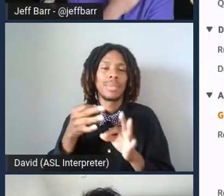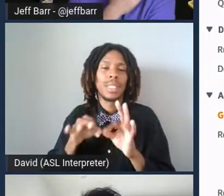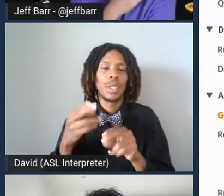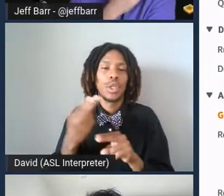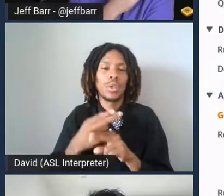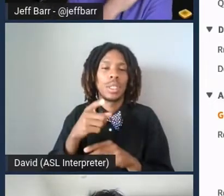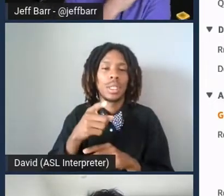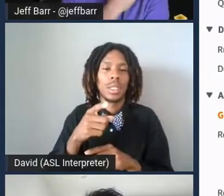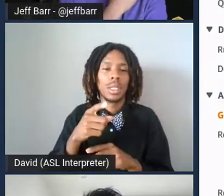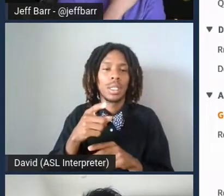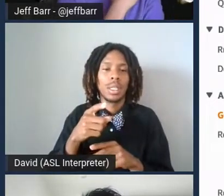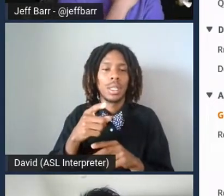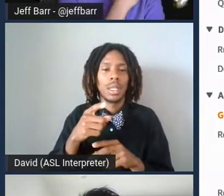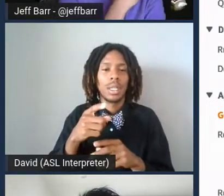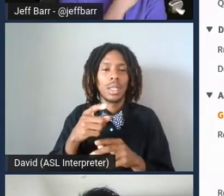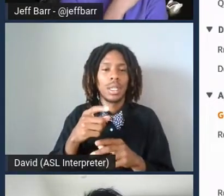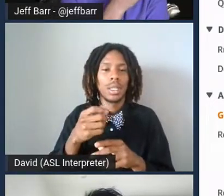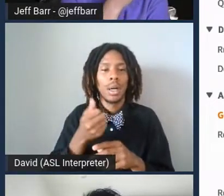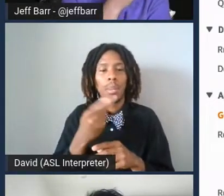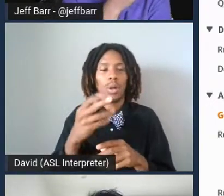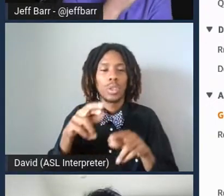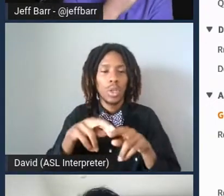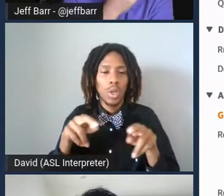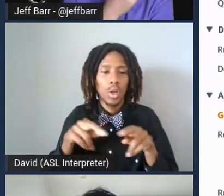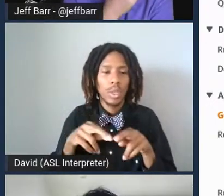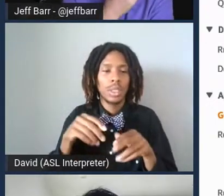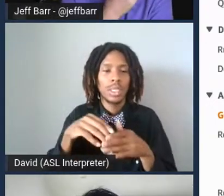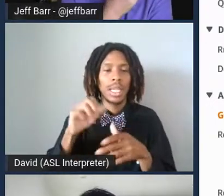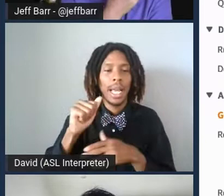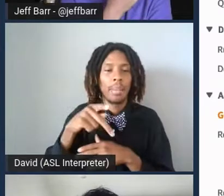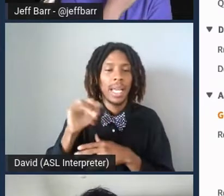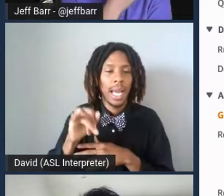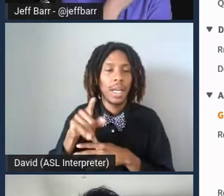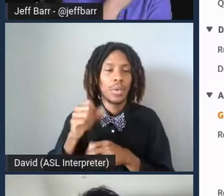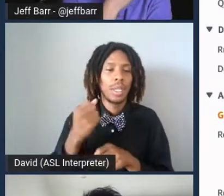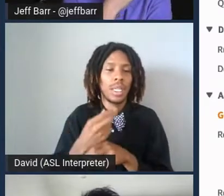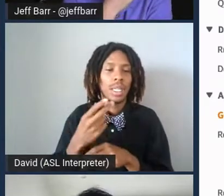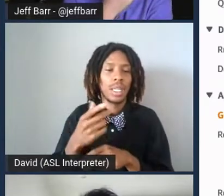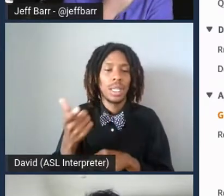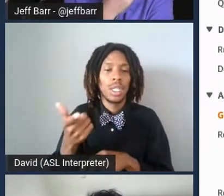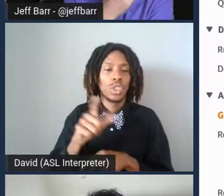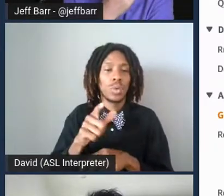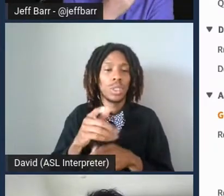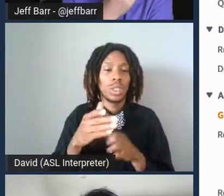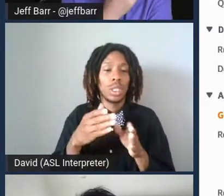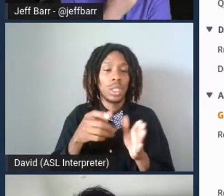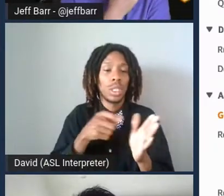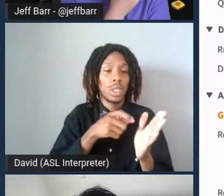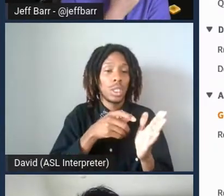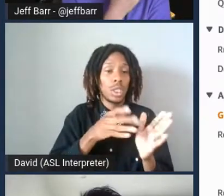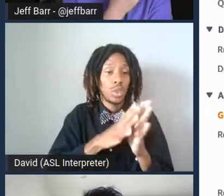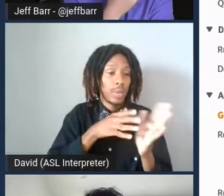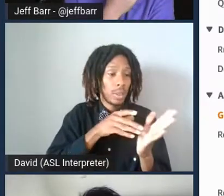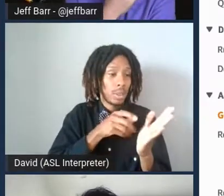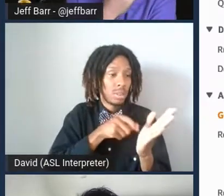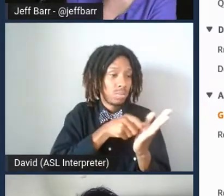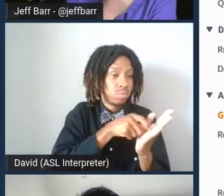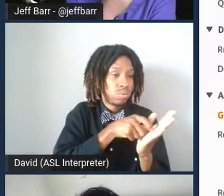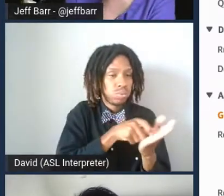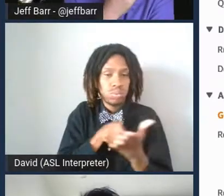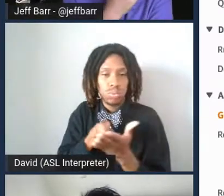our multi-region data plane API, you can switch traffic from one partition to another in a